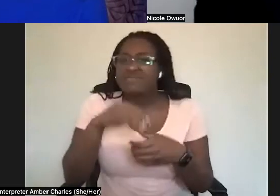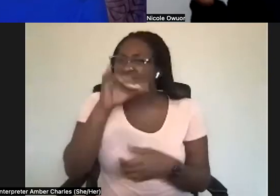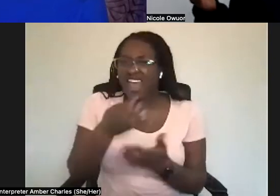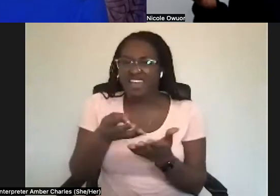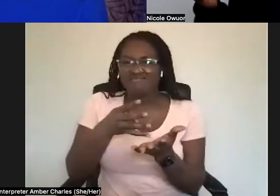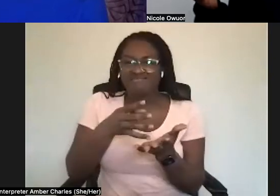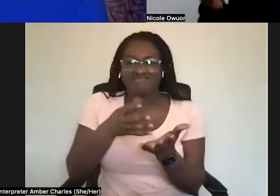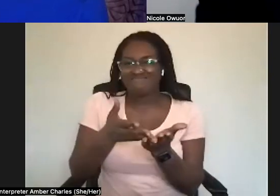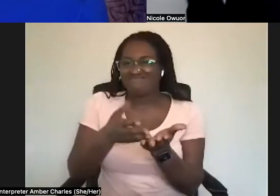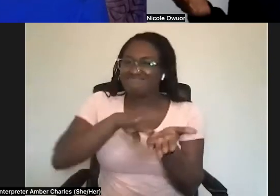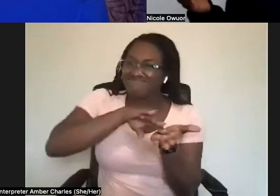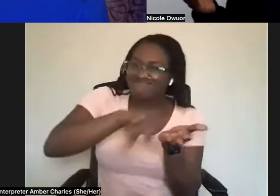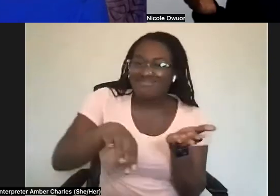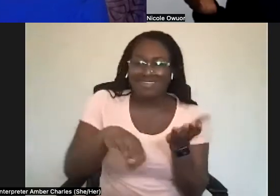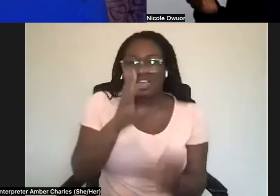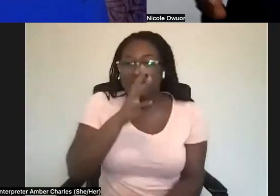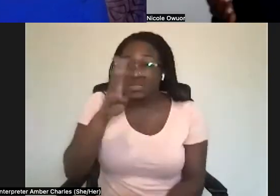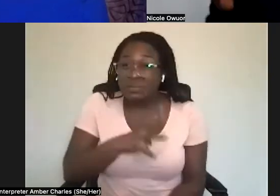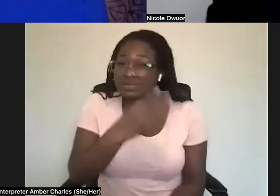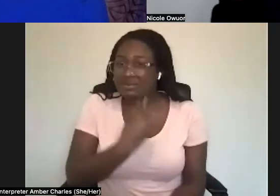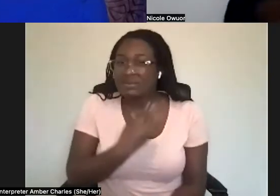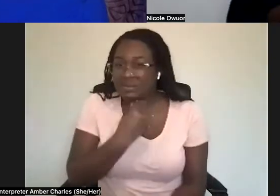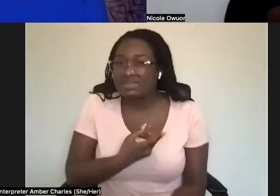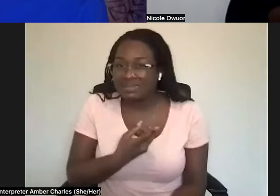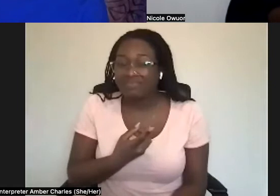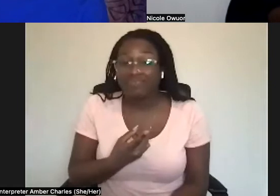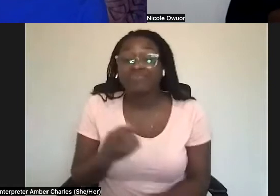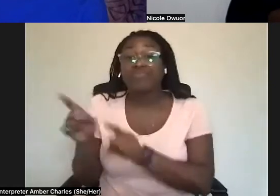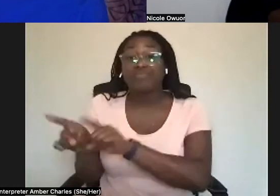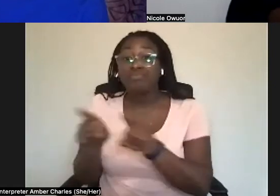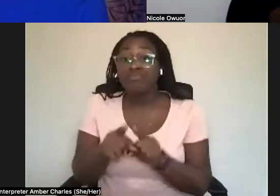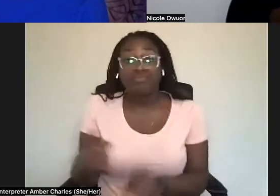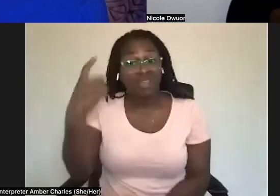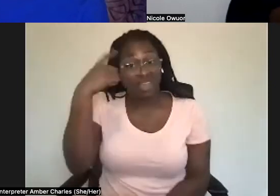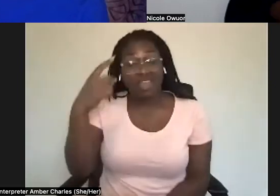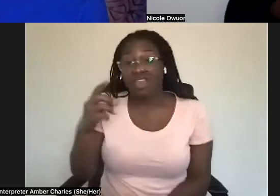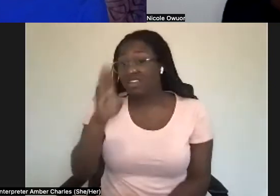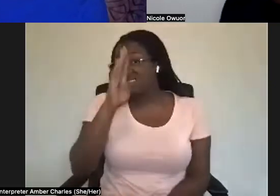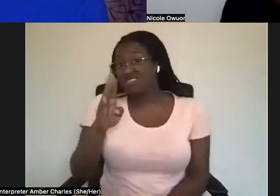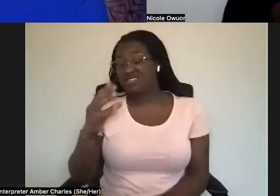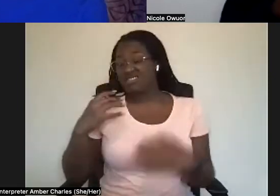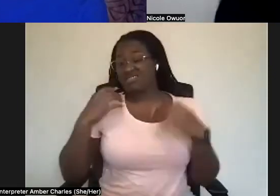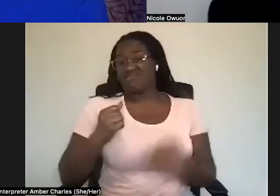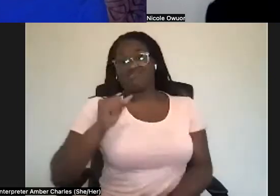or marginalized experience. I also think of audacity as